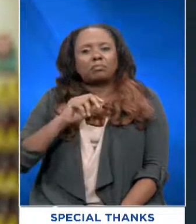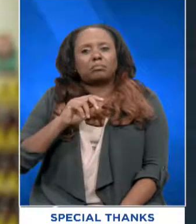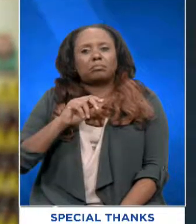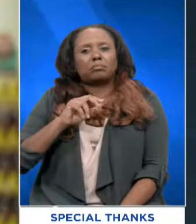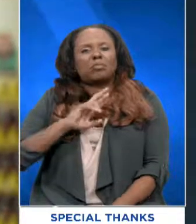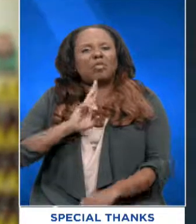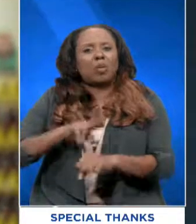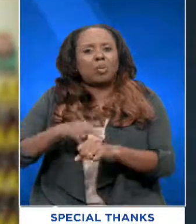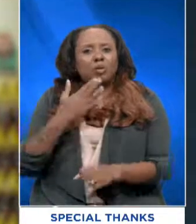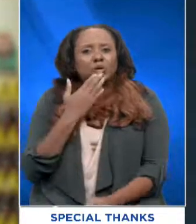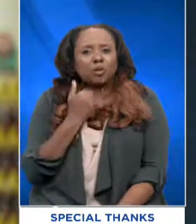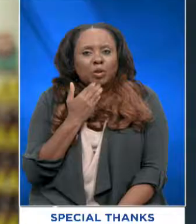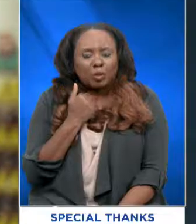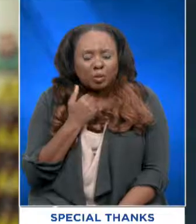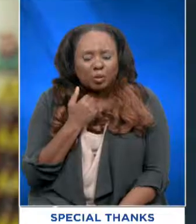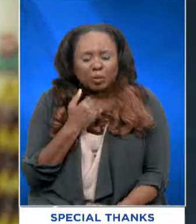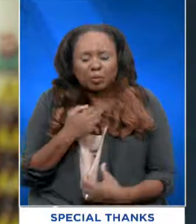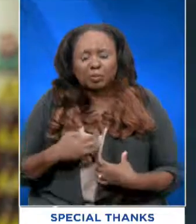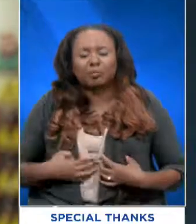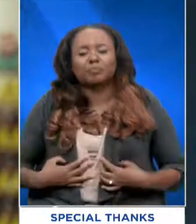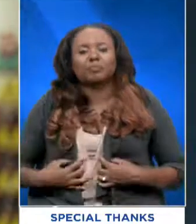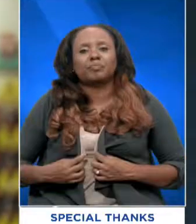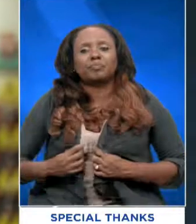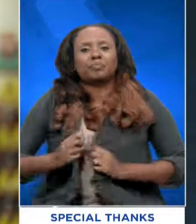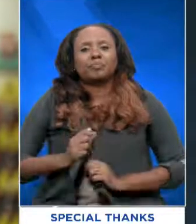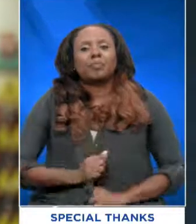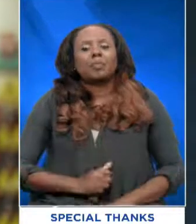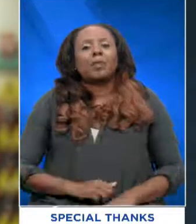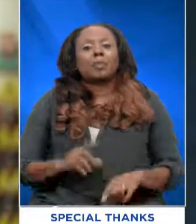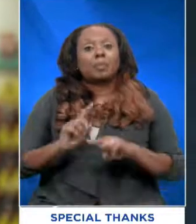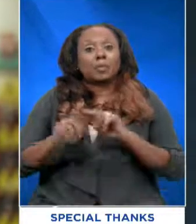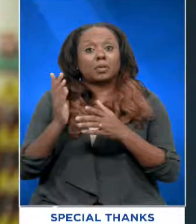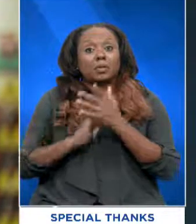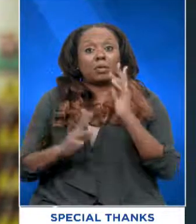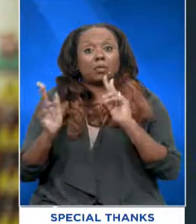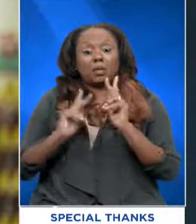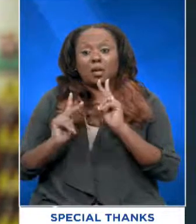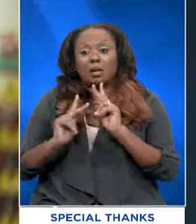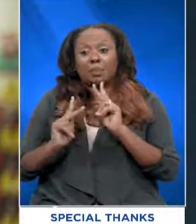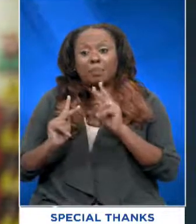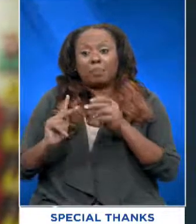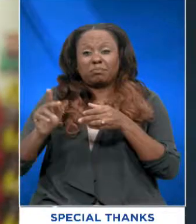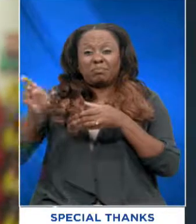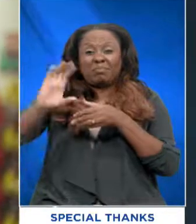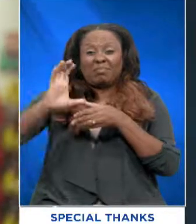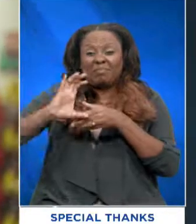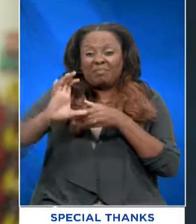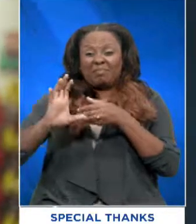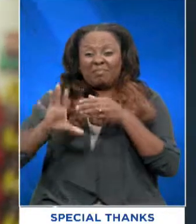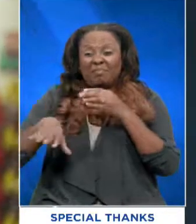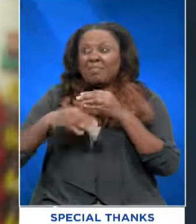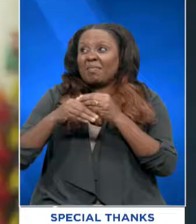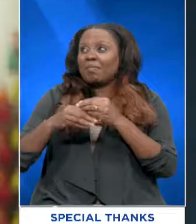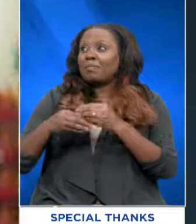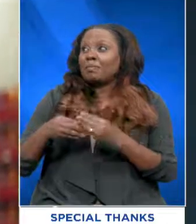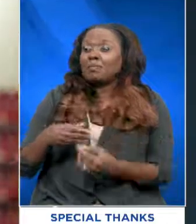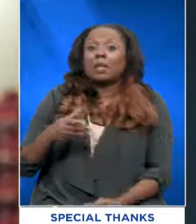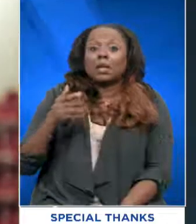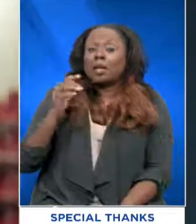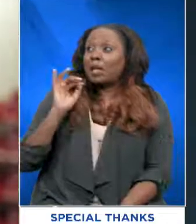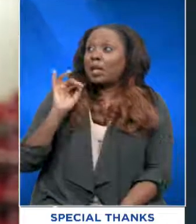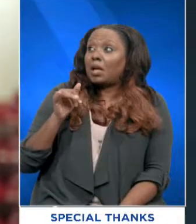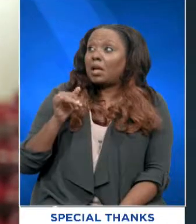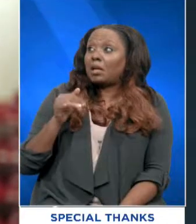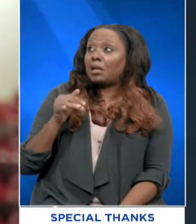these are added substances to the drink, so we have to choose wisely. So this is a popular drink that a lot